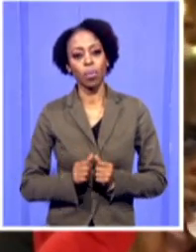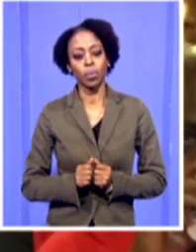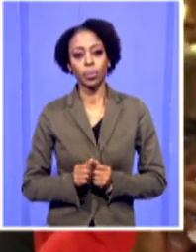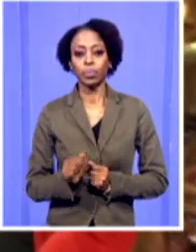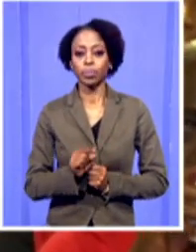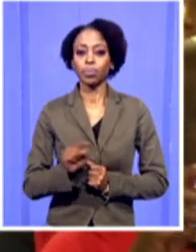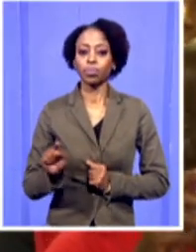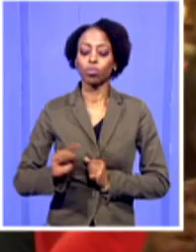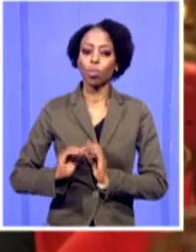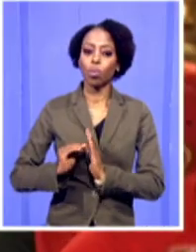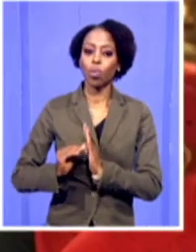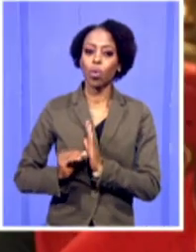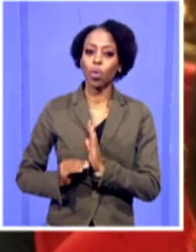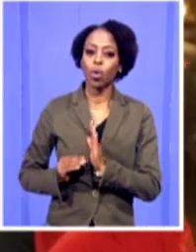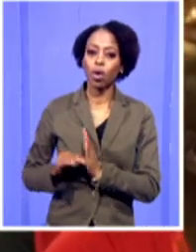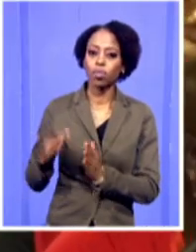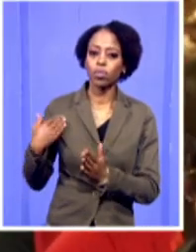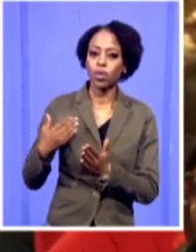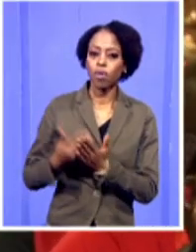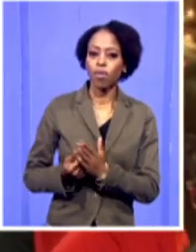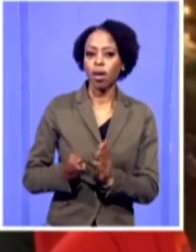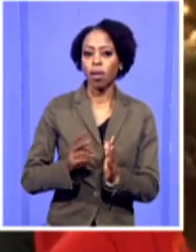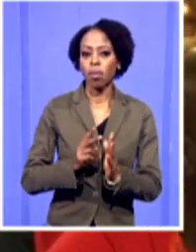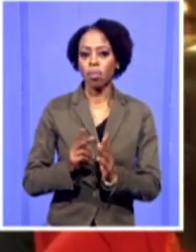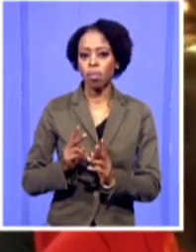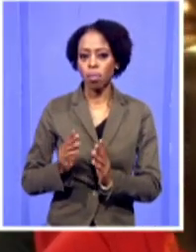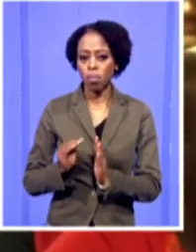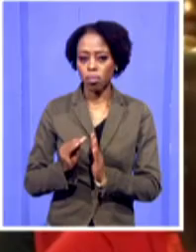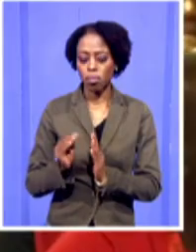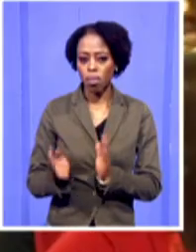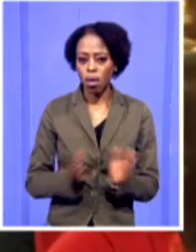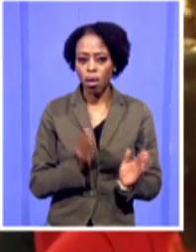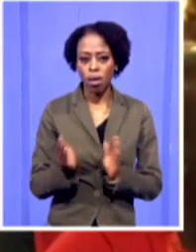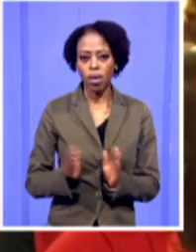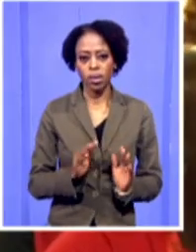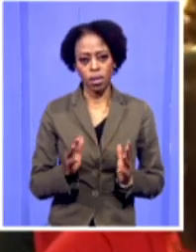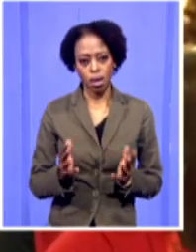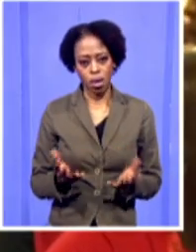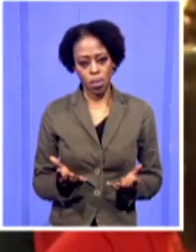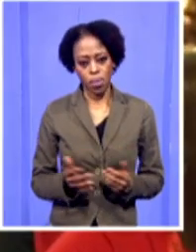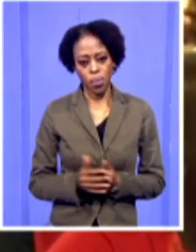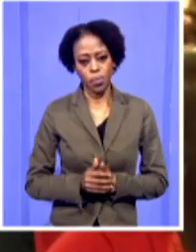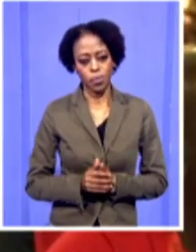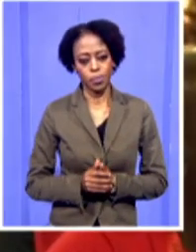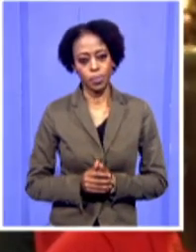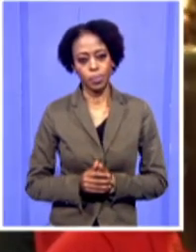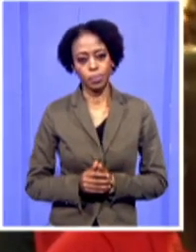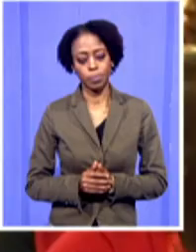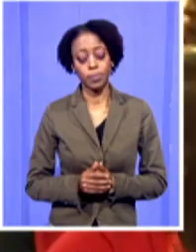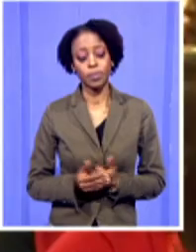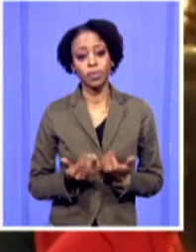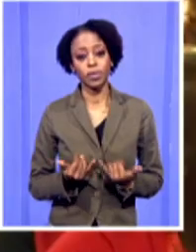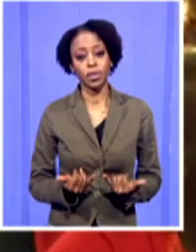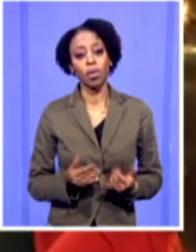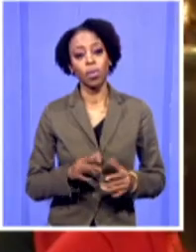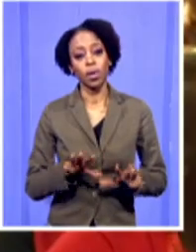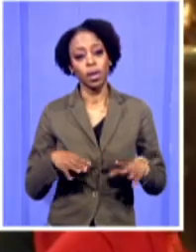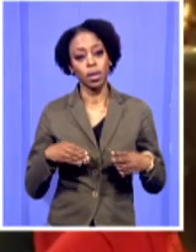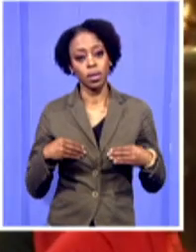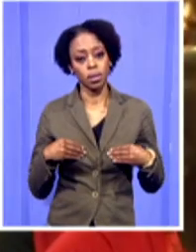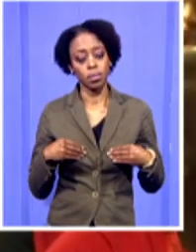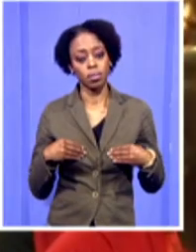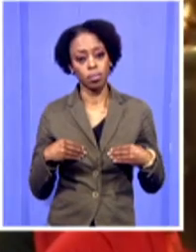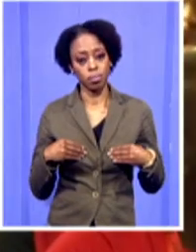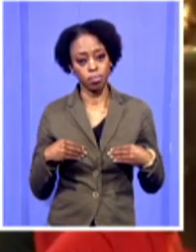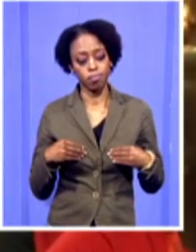the program has been constructed. So as we accept